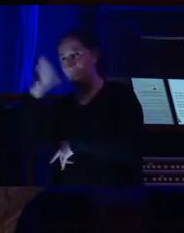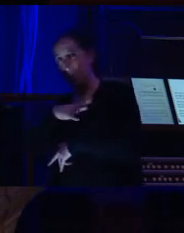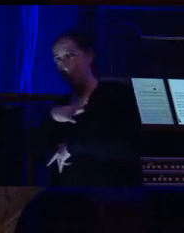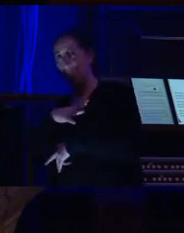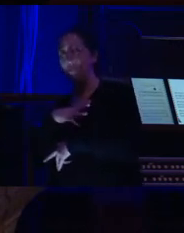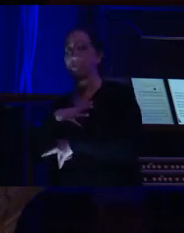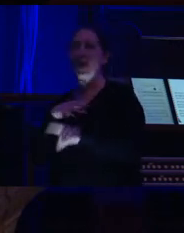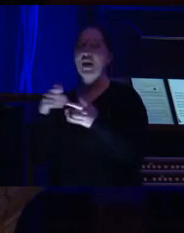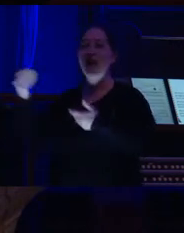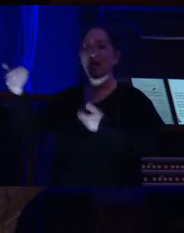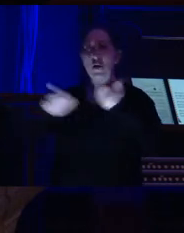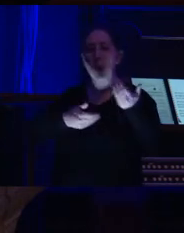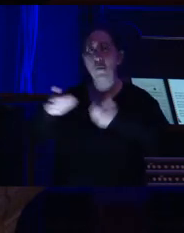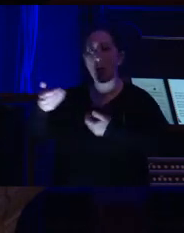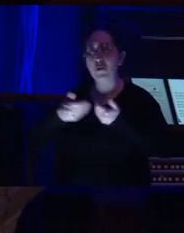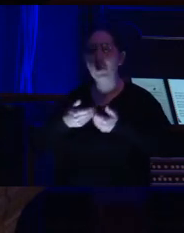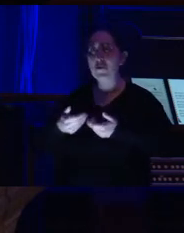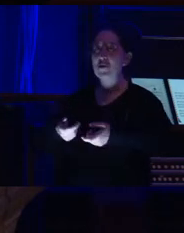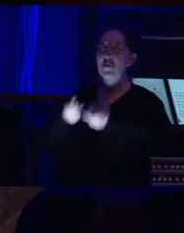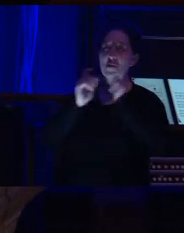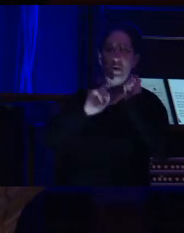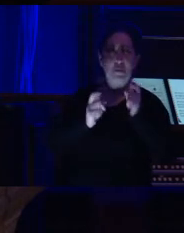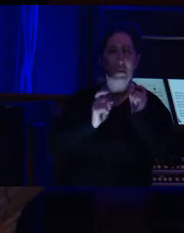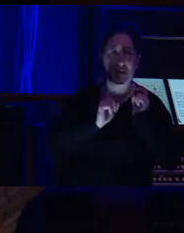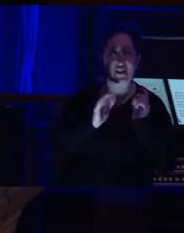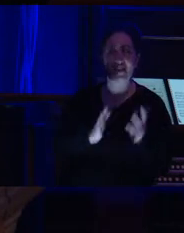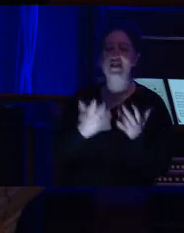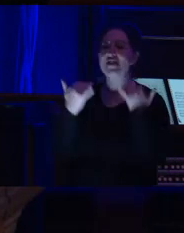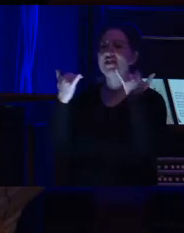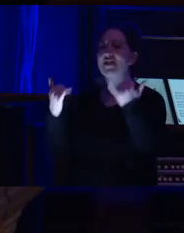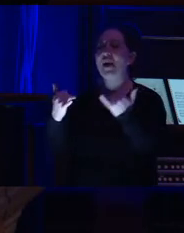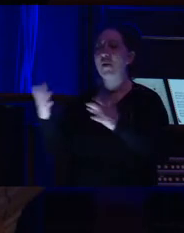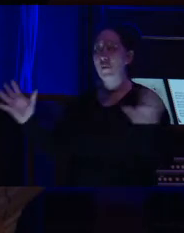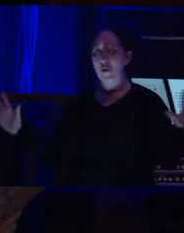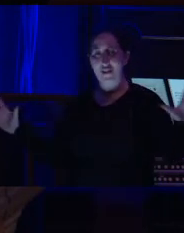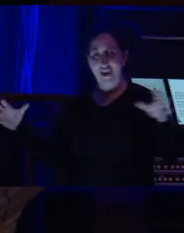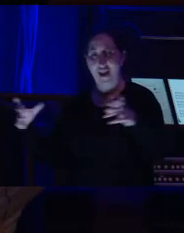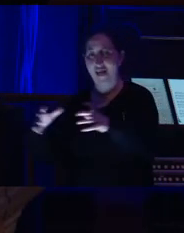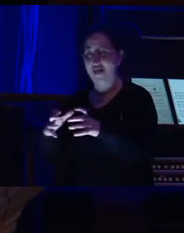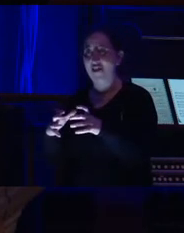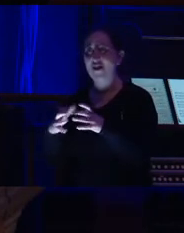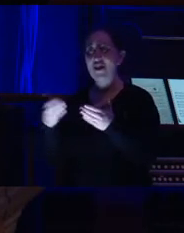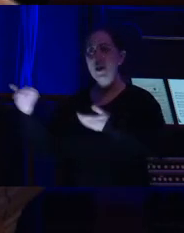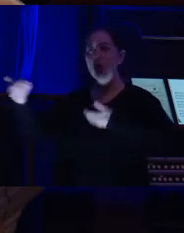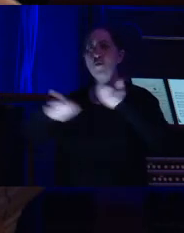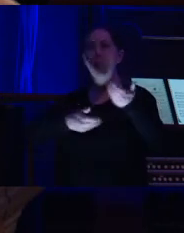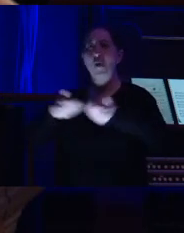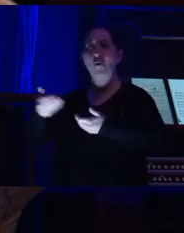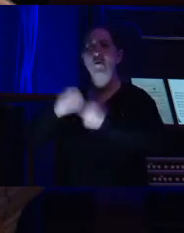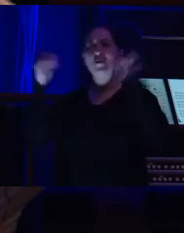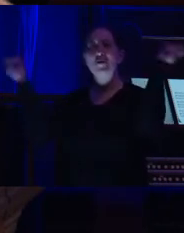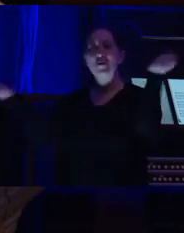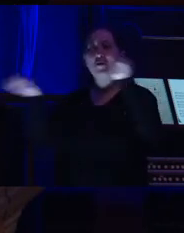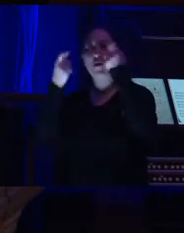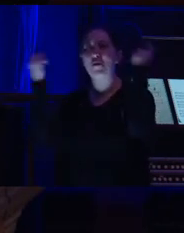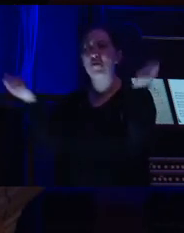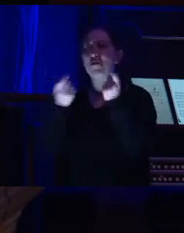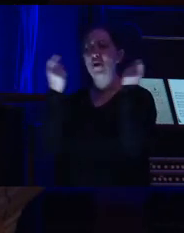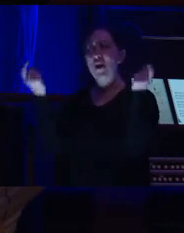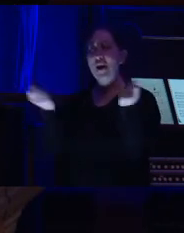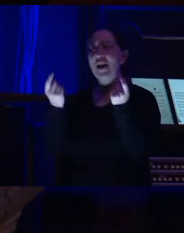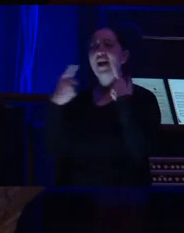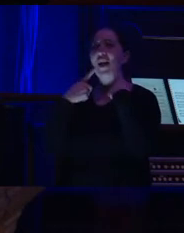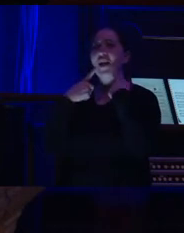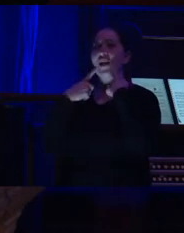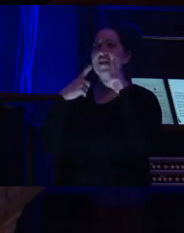and who welcomes their recipients. Today we are gathered instead to welcome and celebrate the commencement of